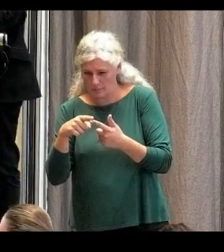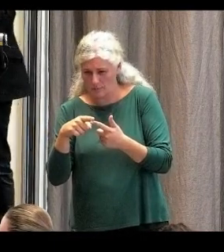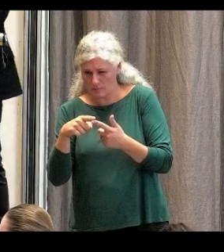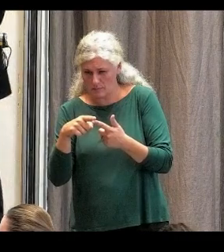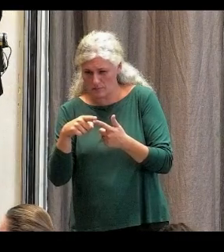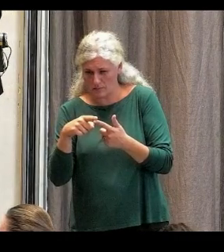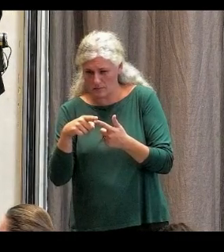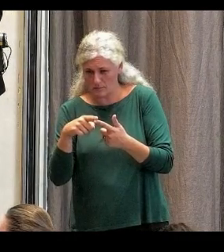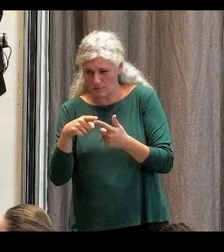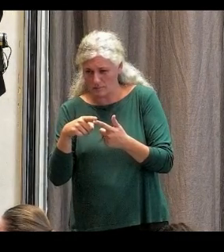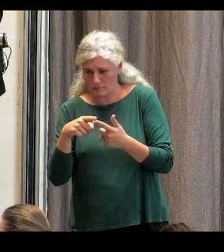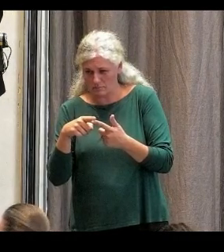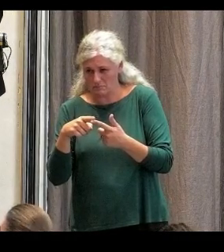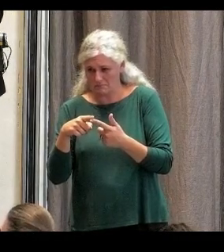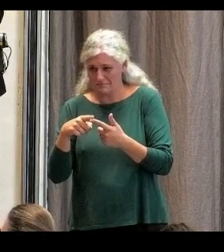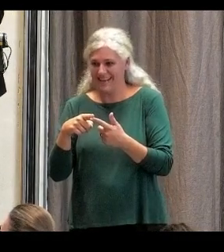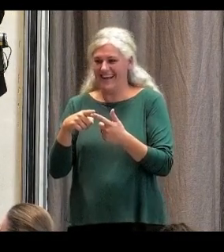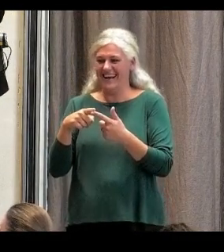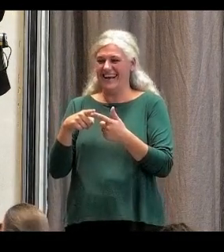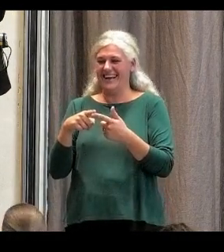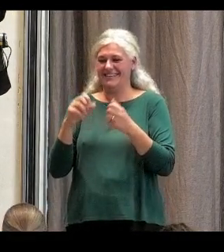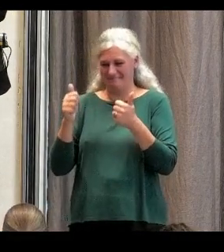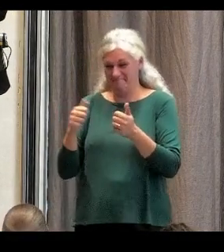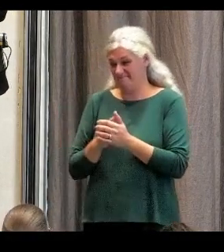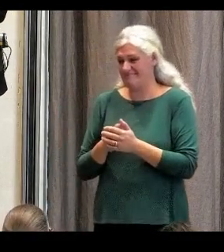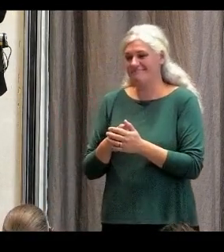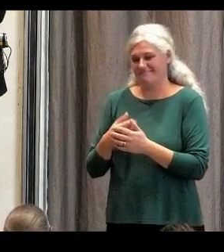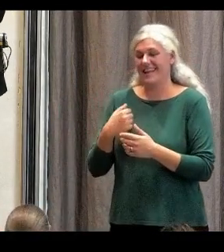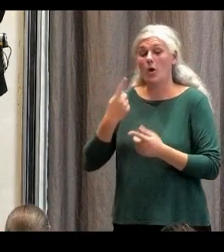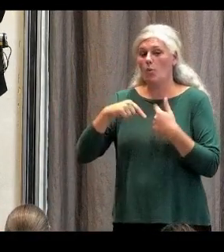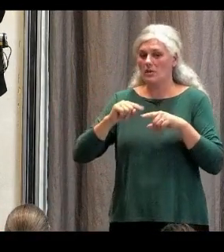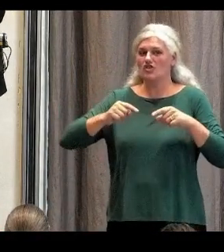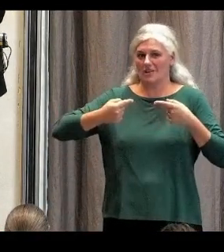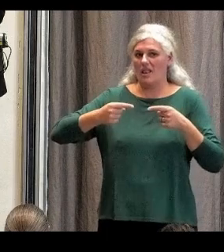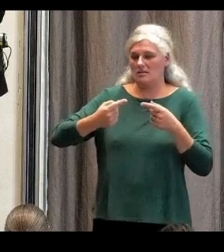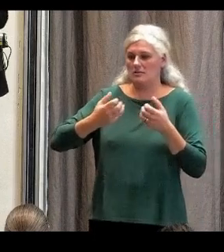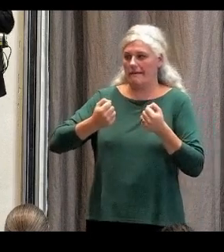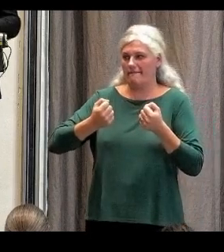what I was going to say is that we've got a real challenge